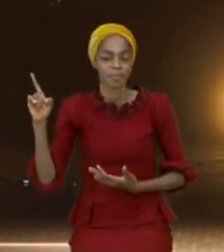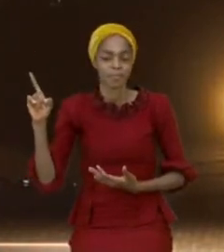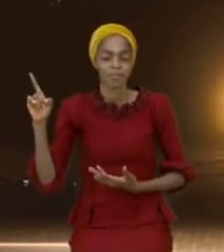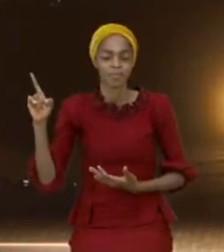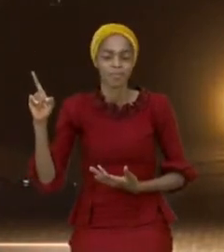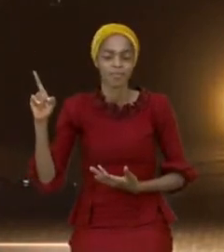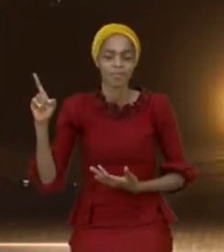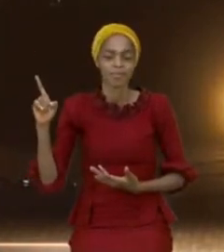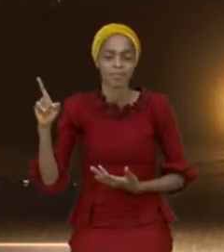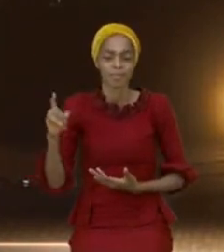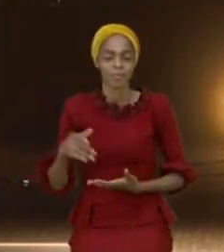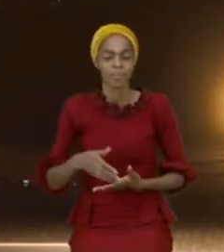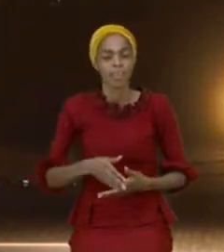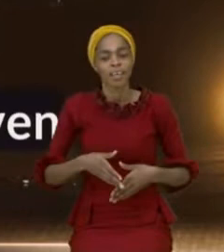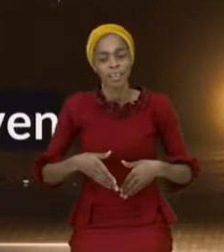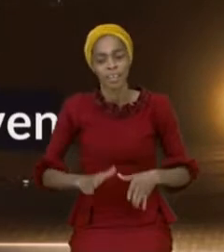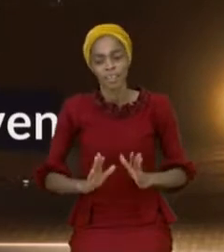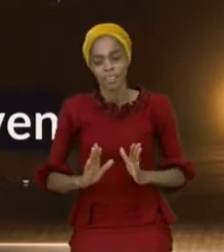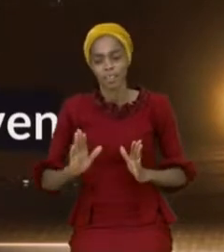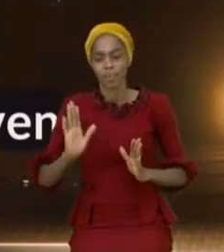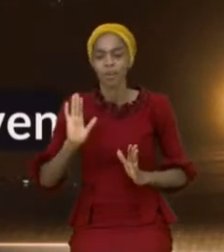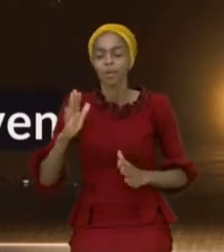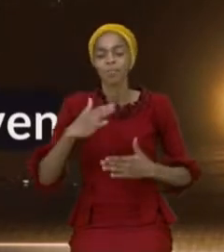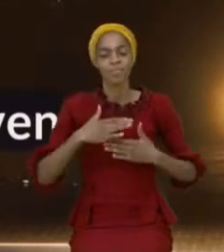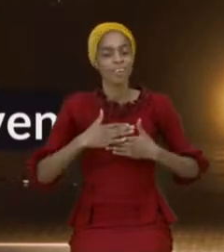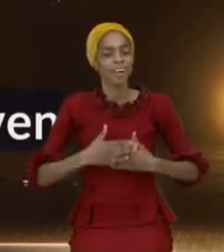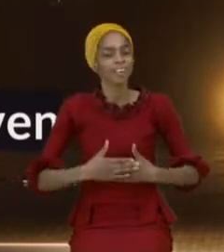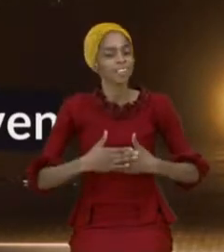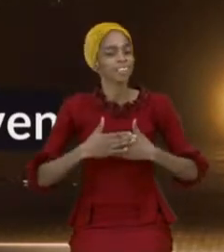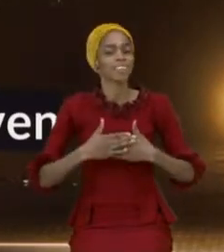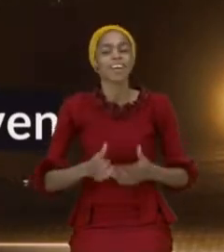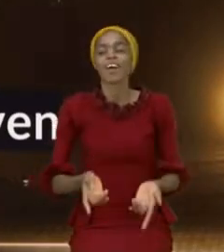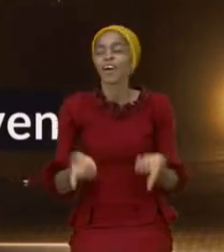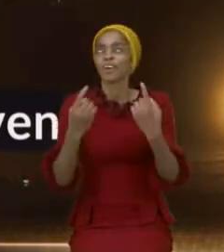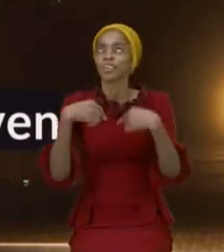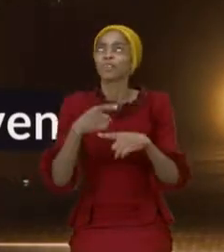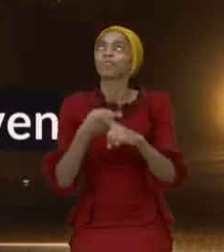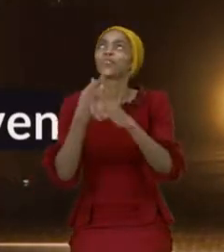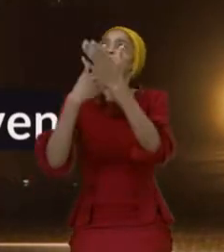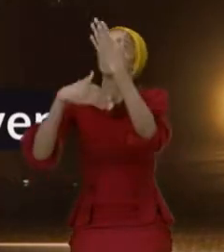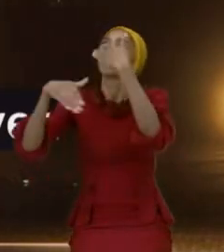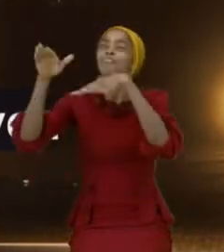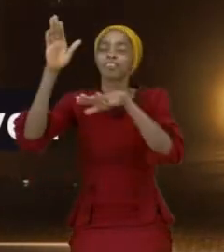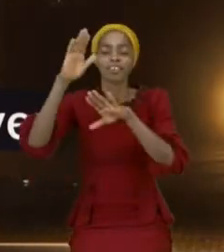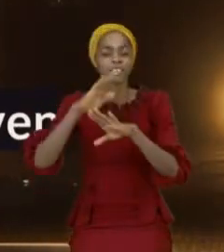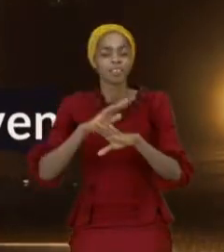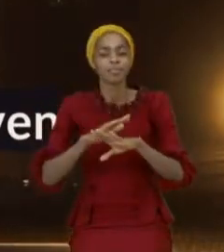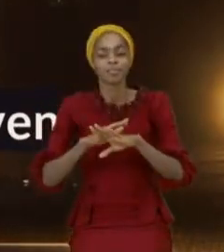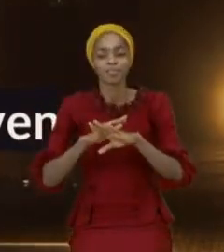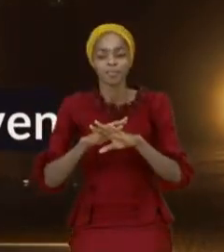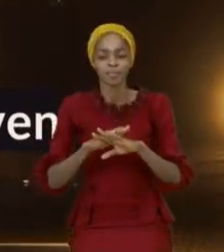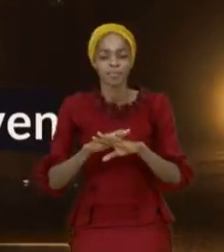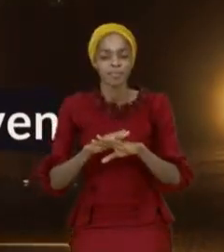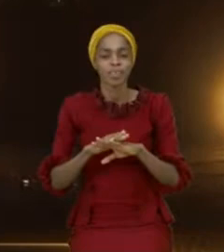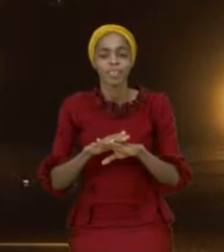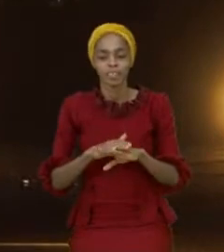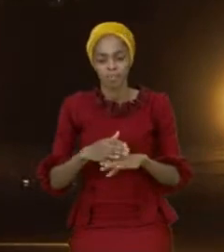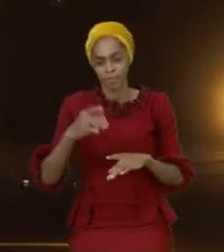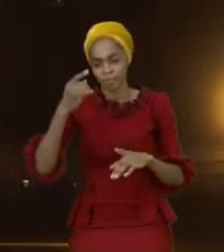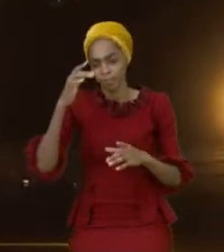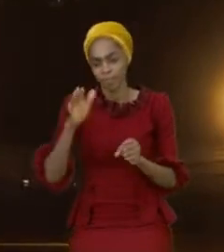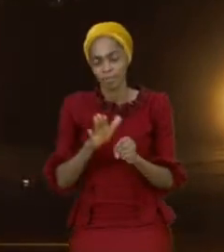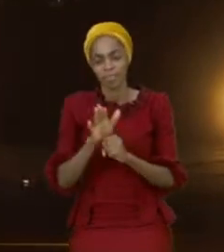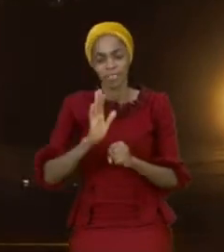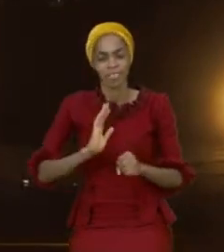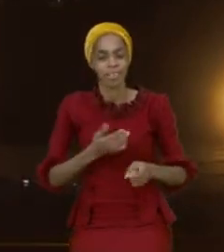Let your breath, Lord, let your breath come from heaven. Fill